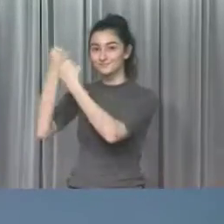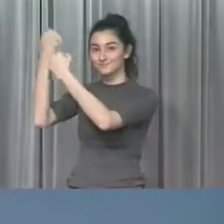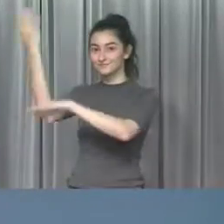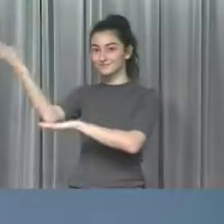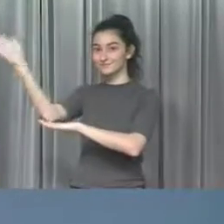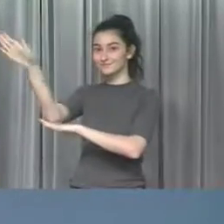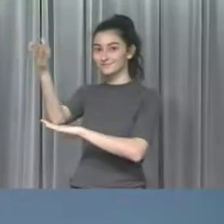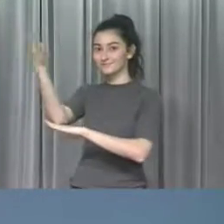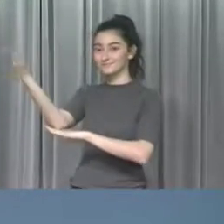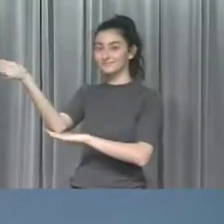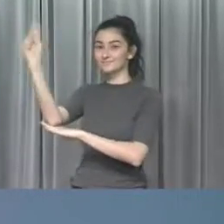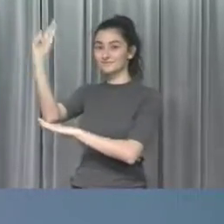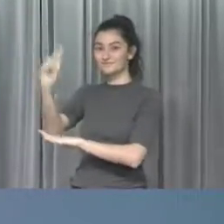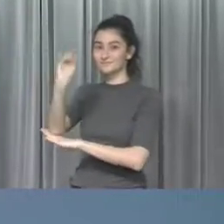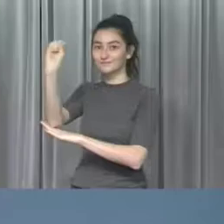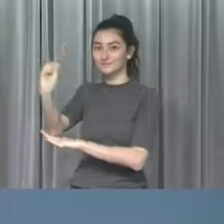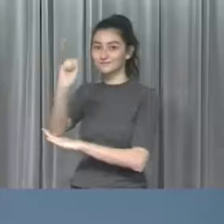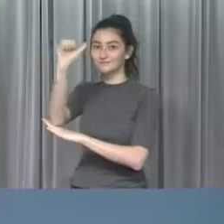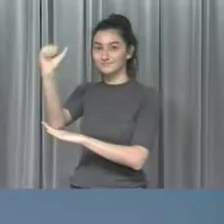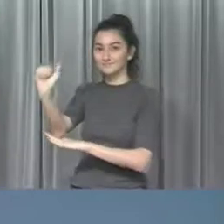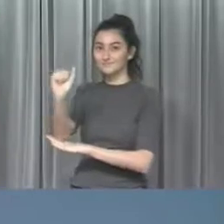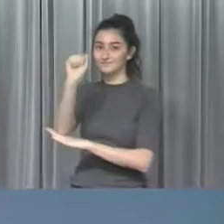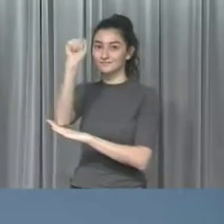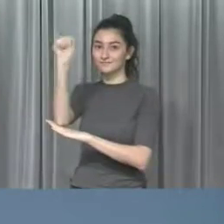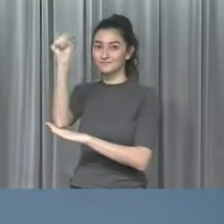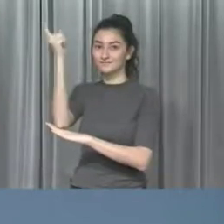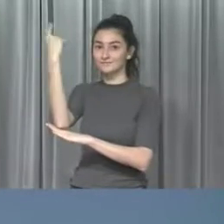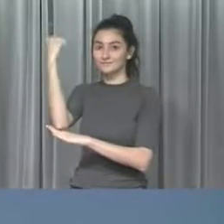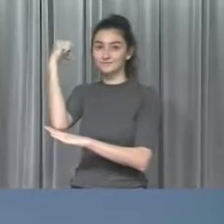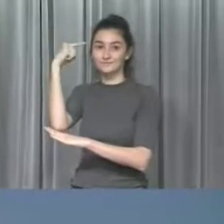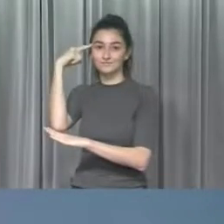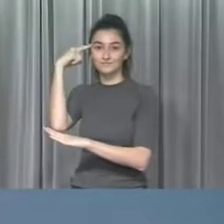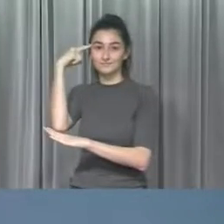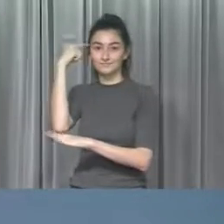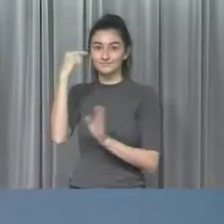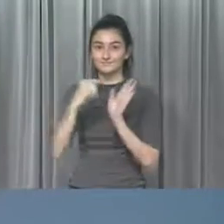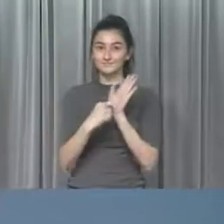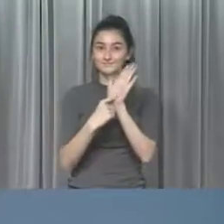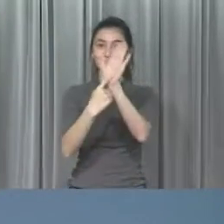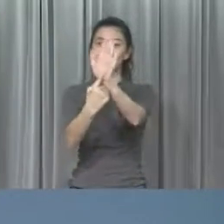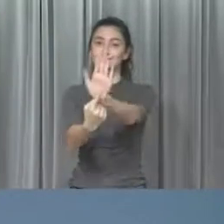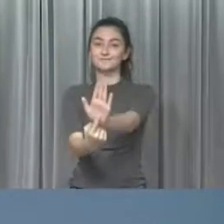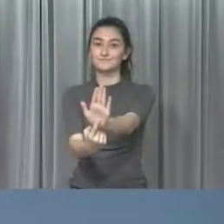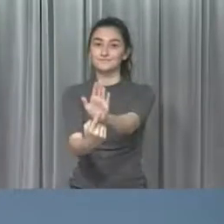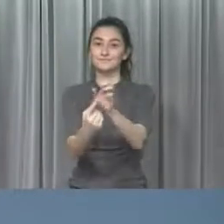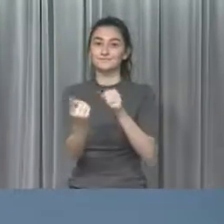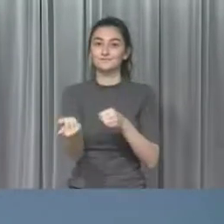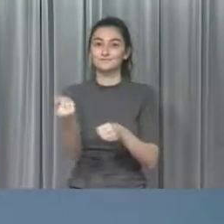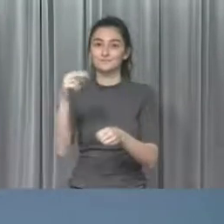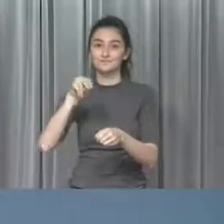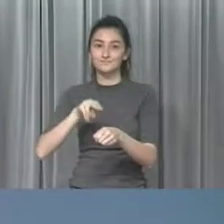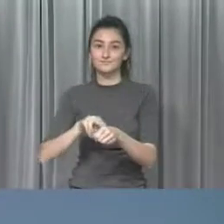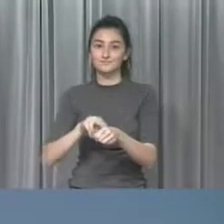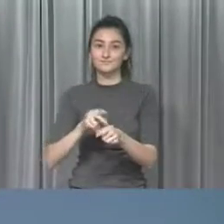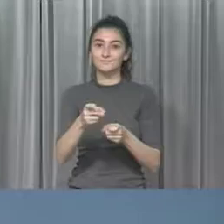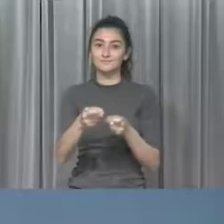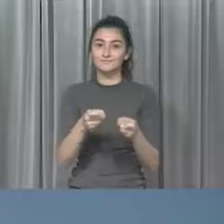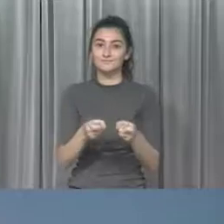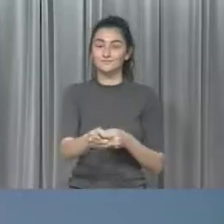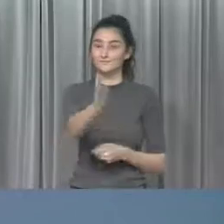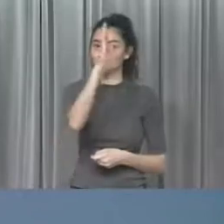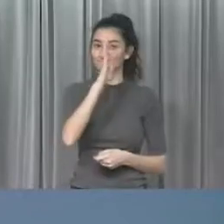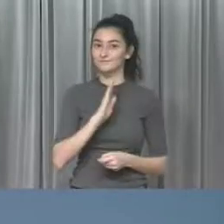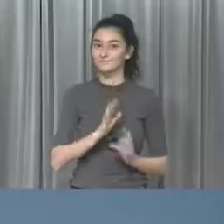I pledge allegiance to the flag of the United States of America and to the Republic for which it stands, one nation, under